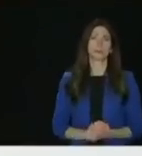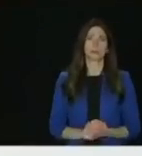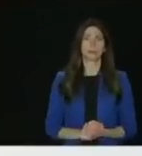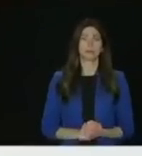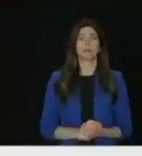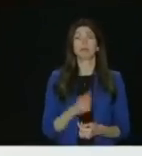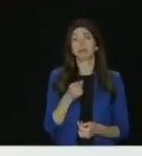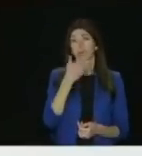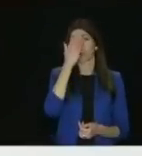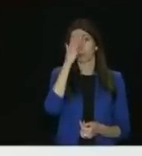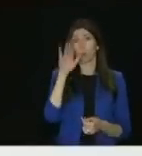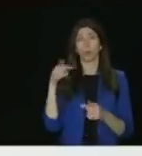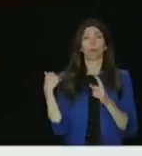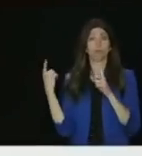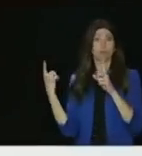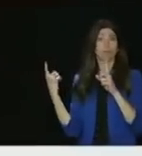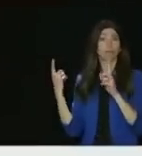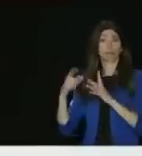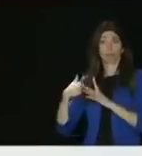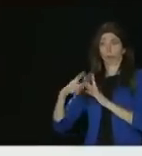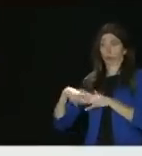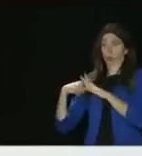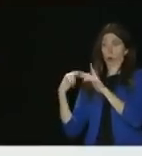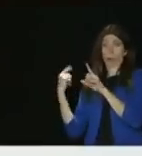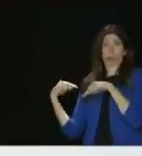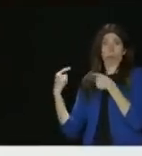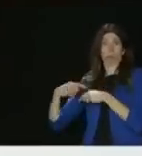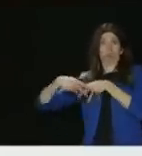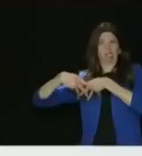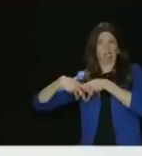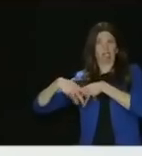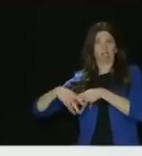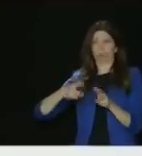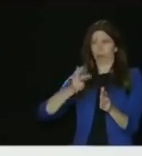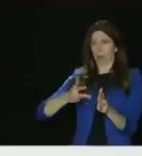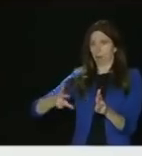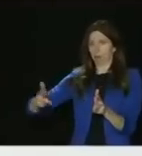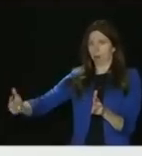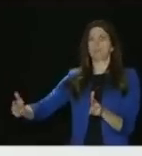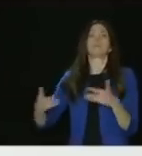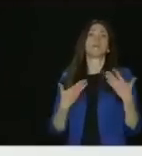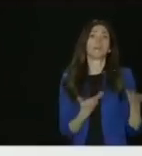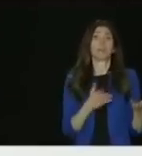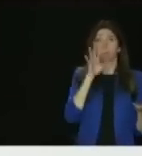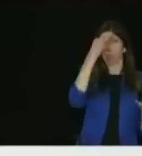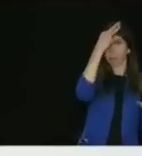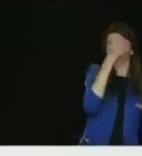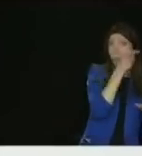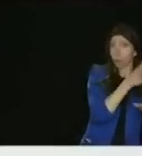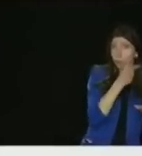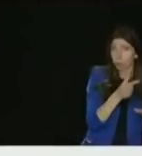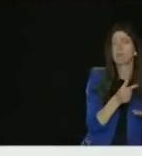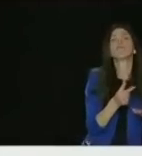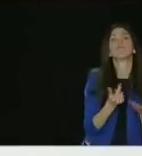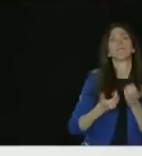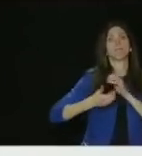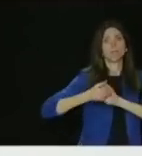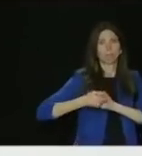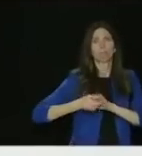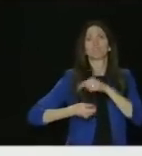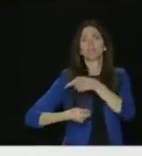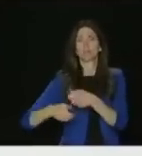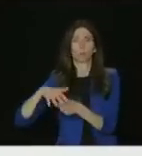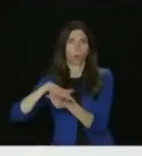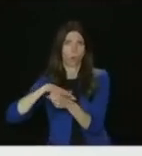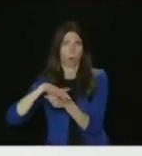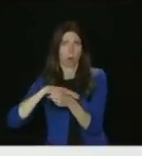From the very beginning of the illegal blockades, the federal government has been working closely with local law enforcement where